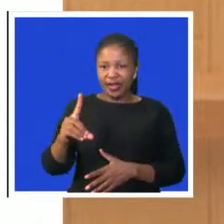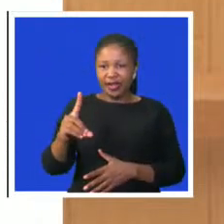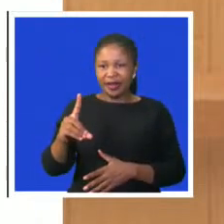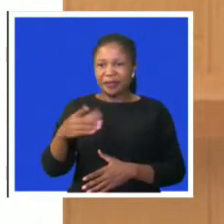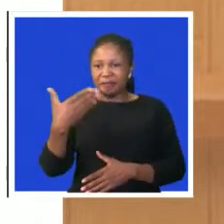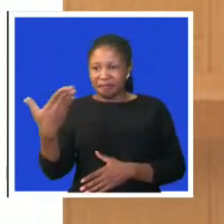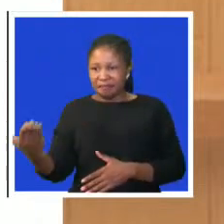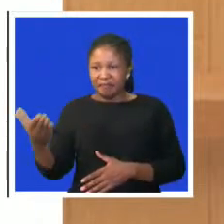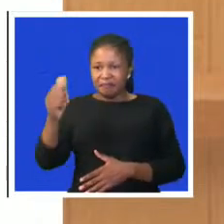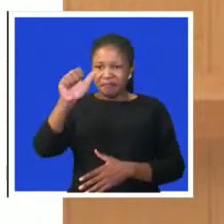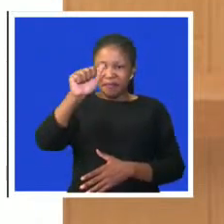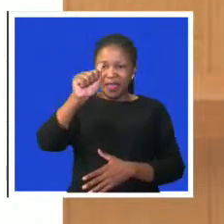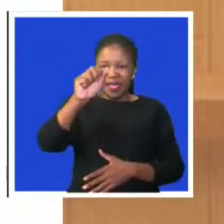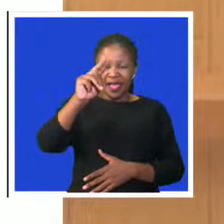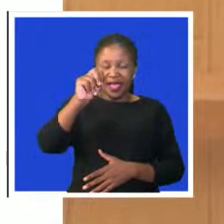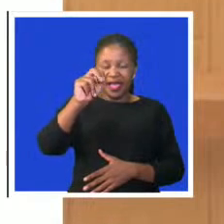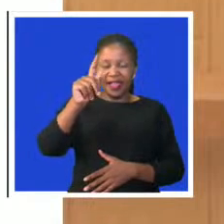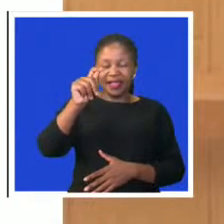Baptist.